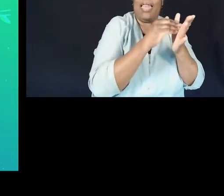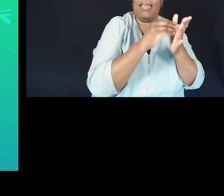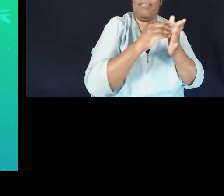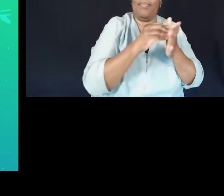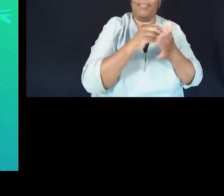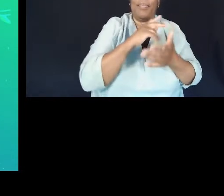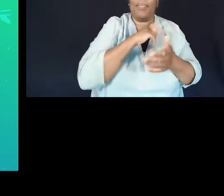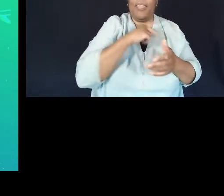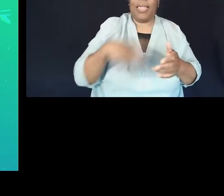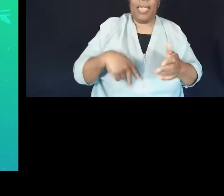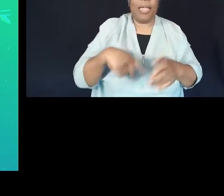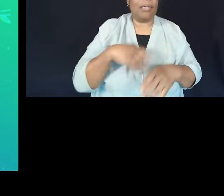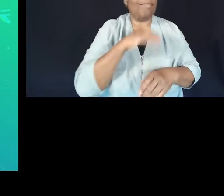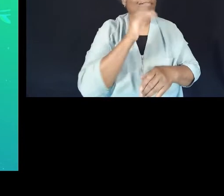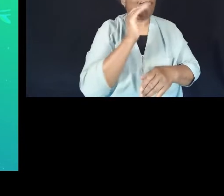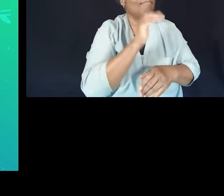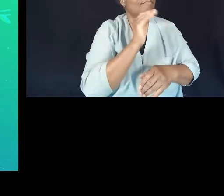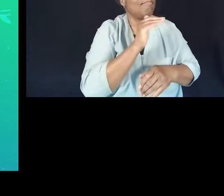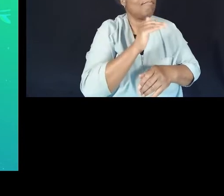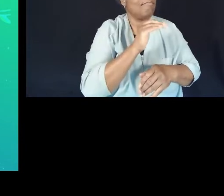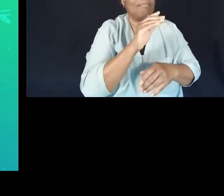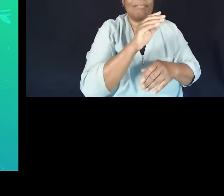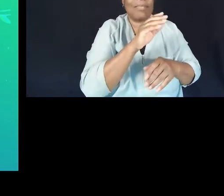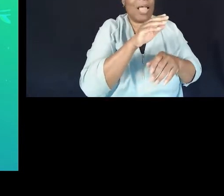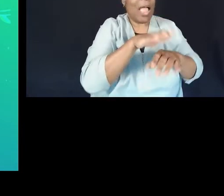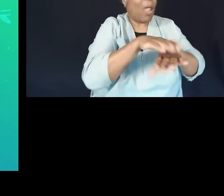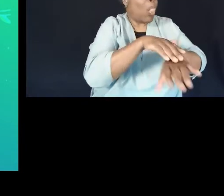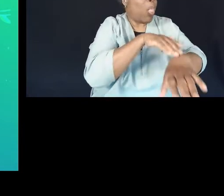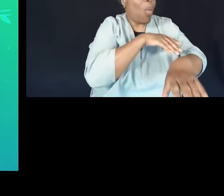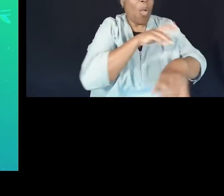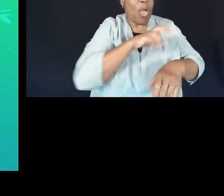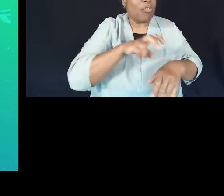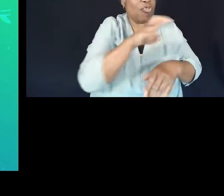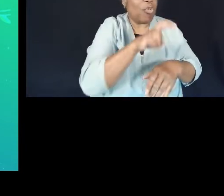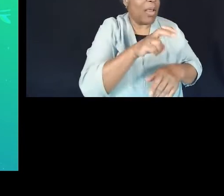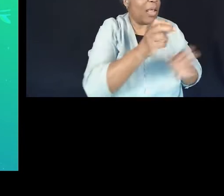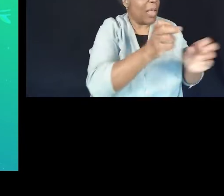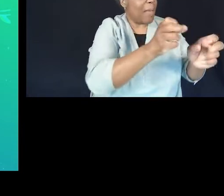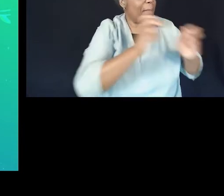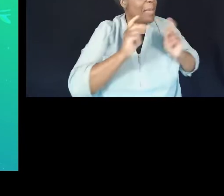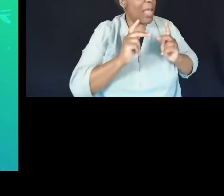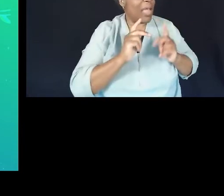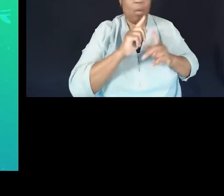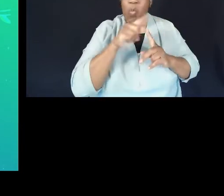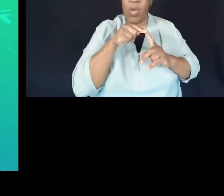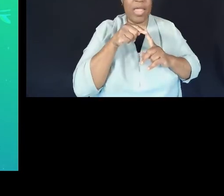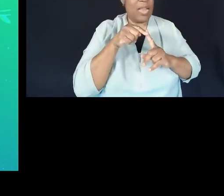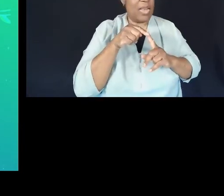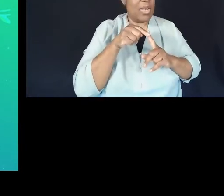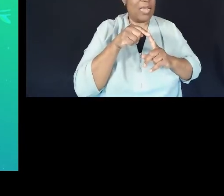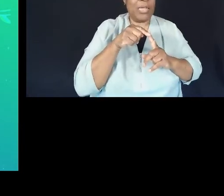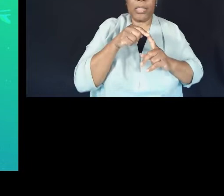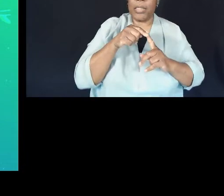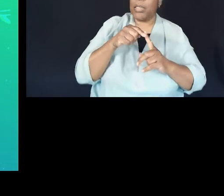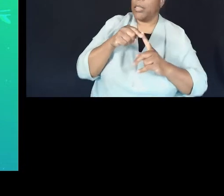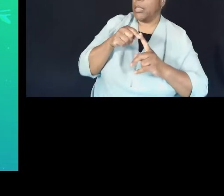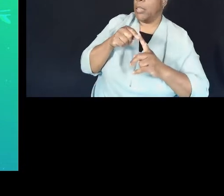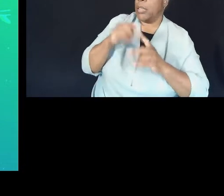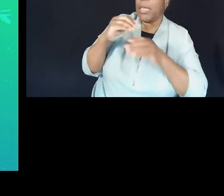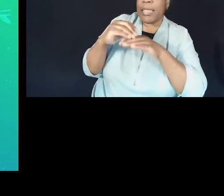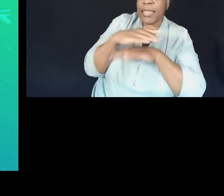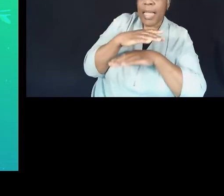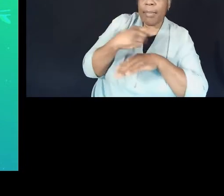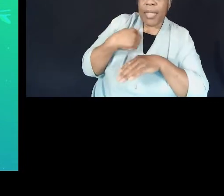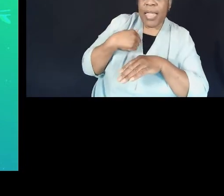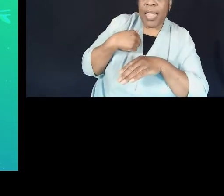me, how long will your journey take and when will you get back? It pleased the king to send me, so I